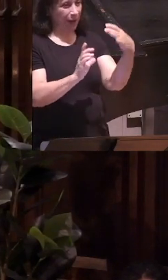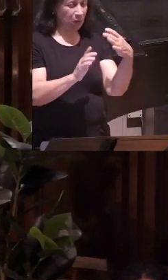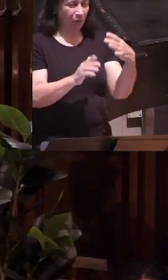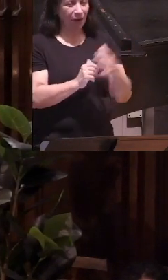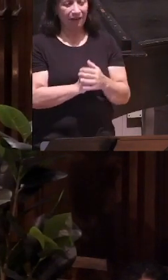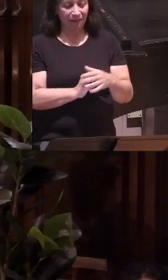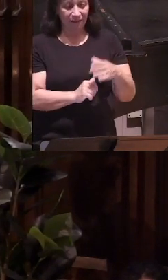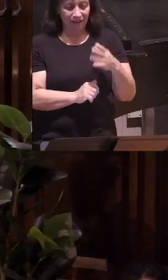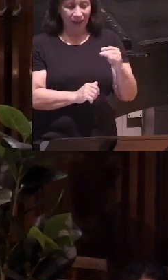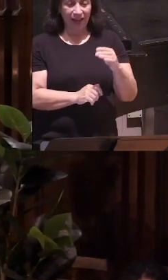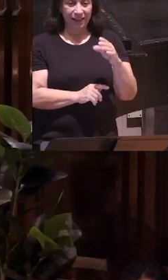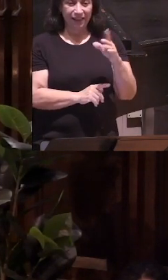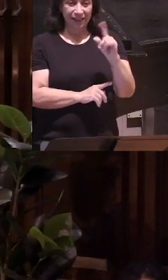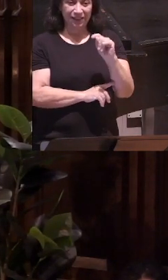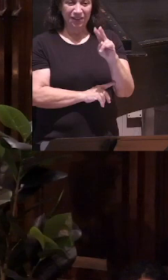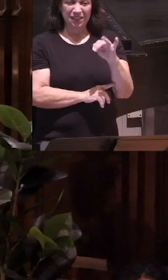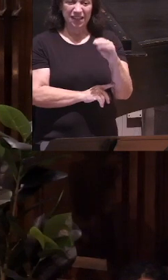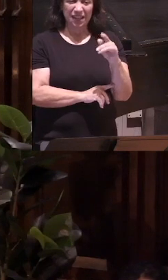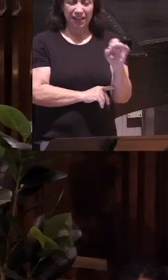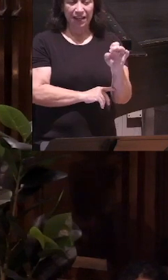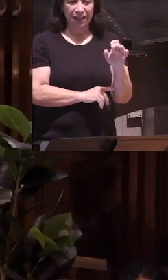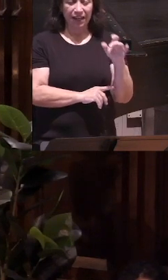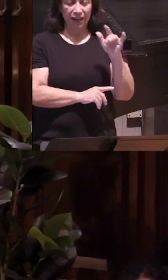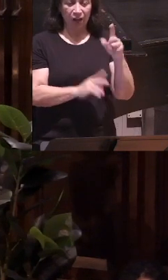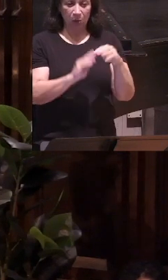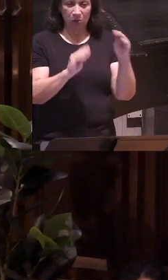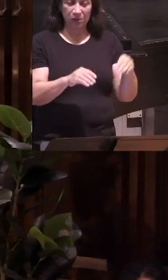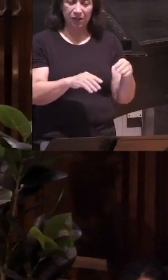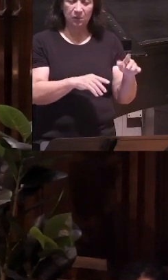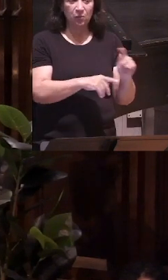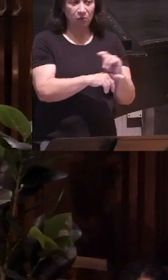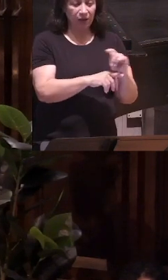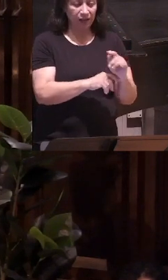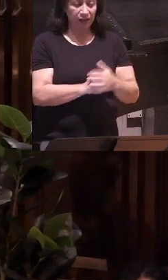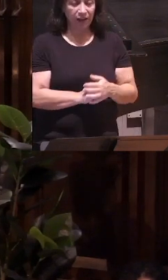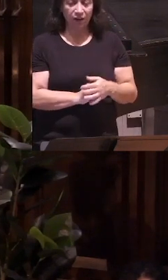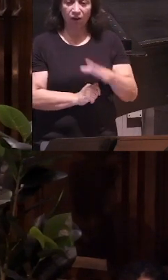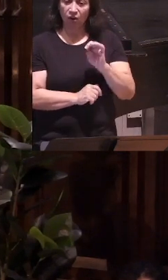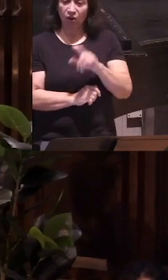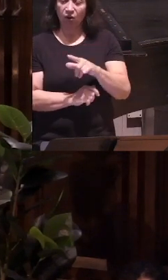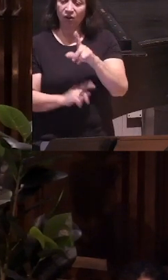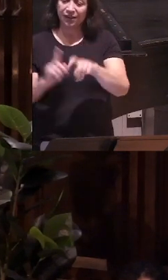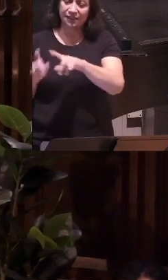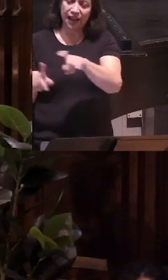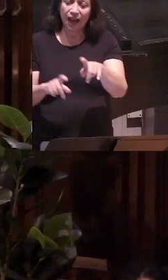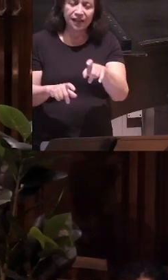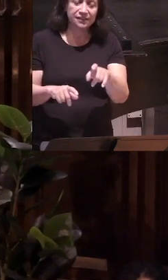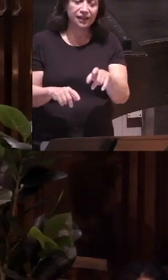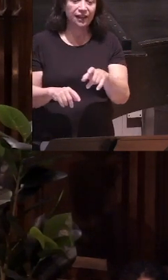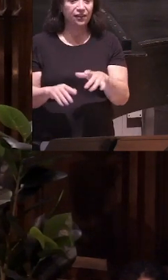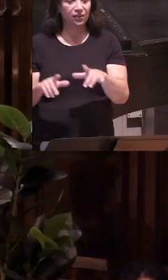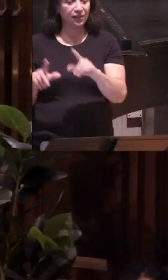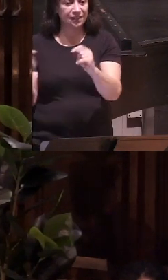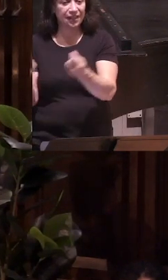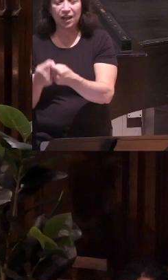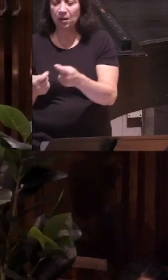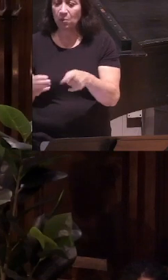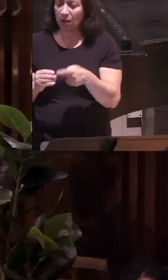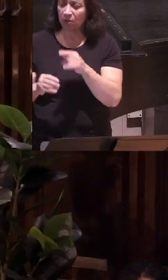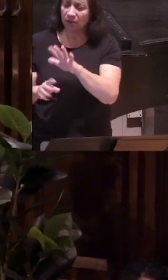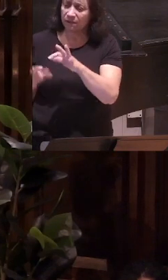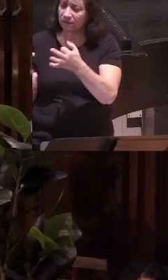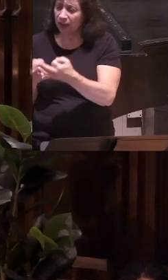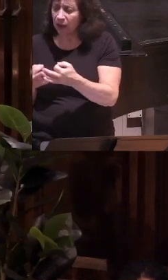that the Tuskegee Airmen actually were trained in, Earl's asking my crew about their families. He talked about